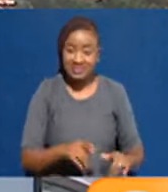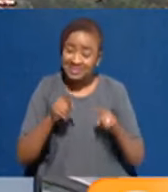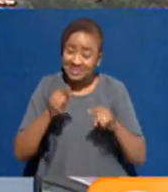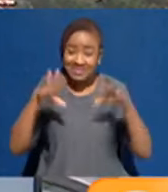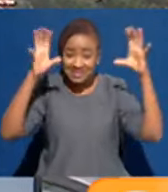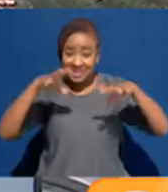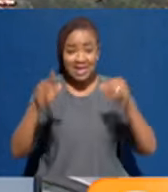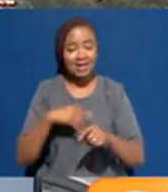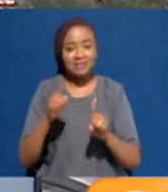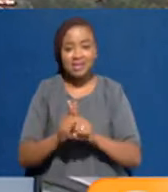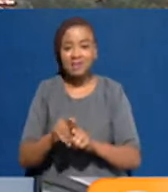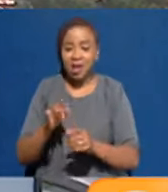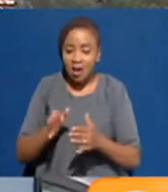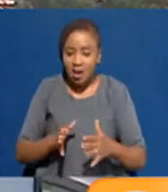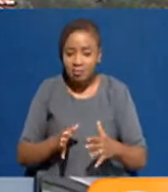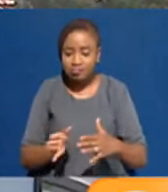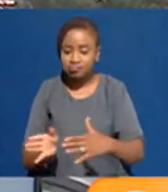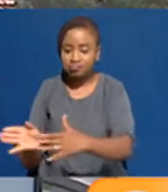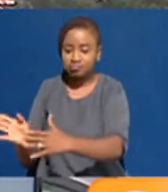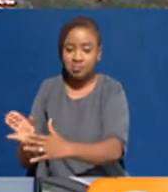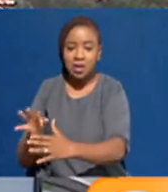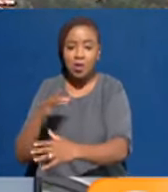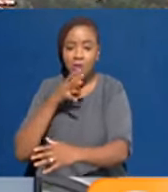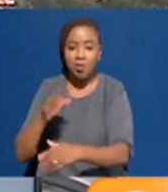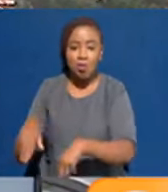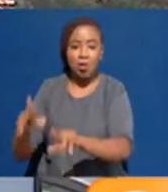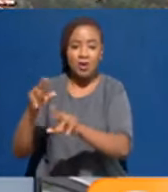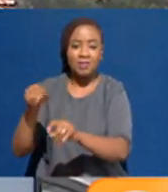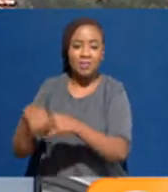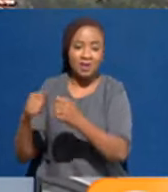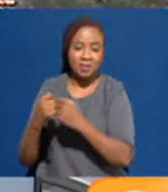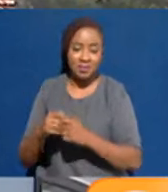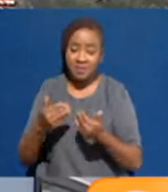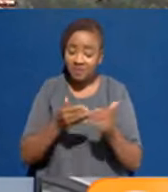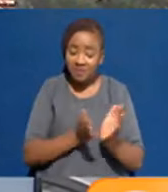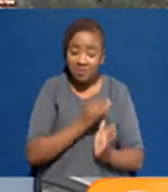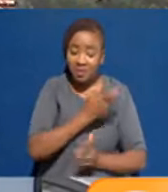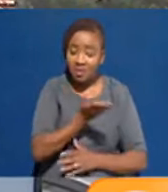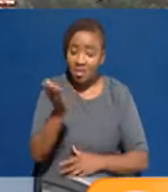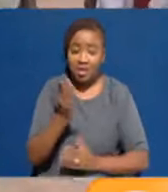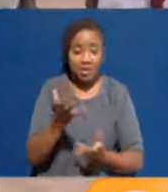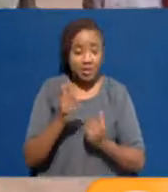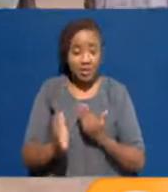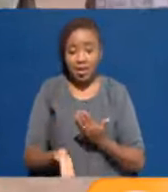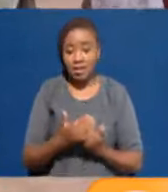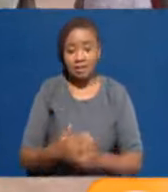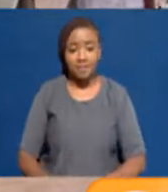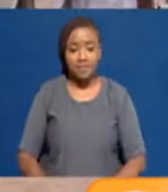roads are cut off, with families now in need of humanitarian assistance. Marianne Nyambura reports.